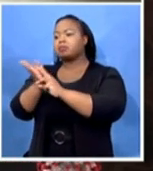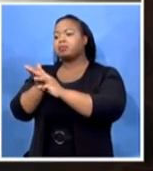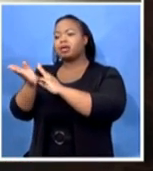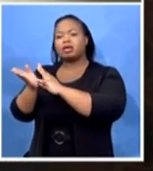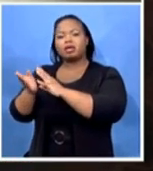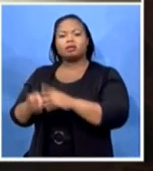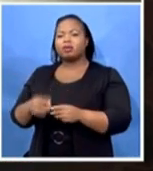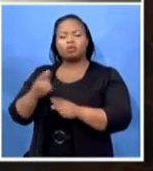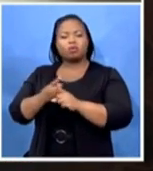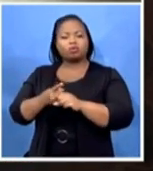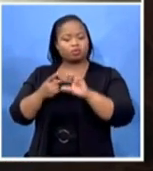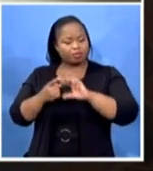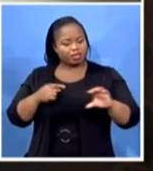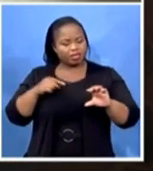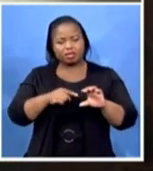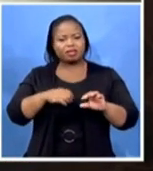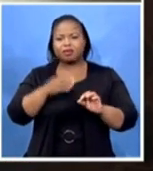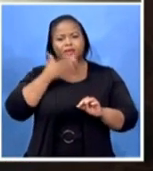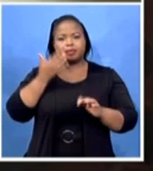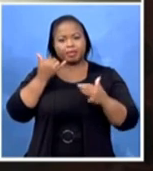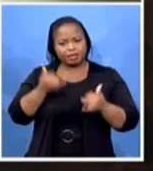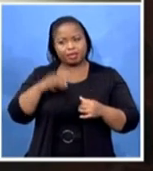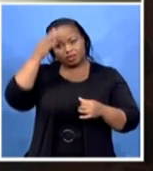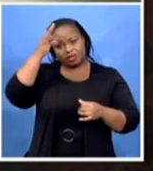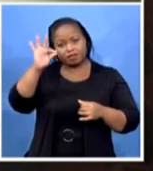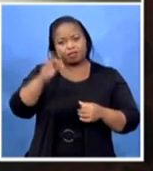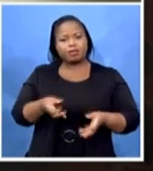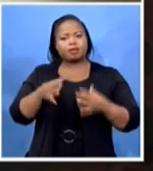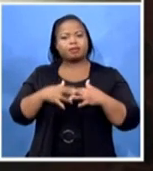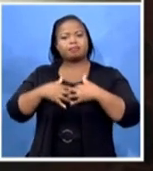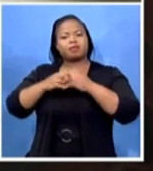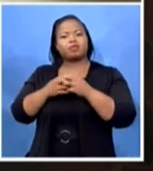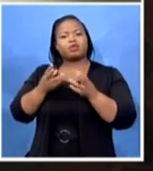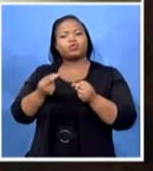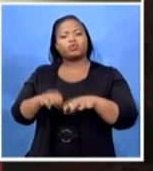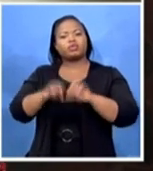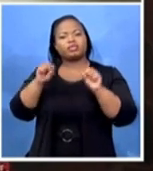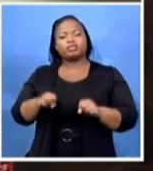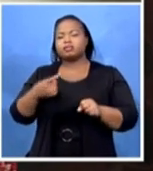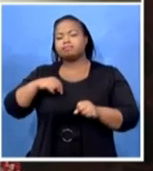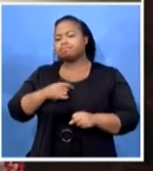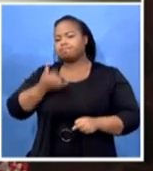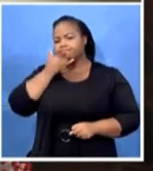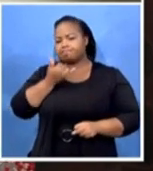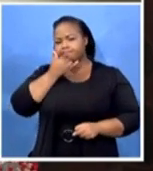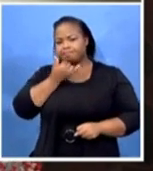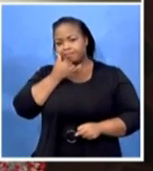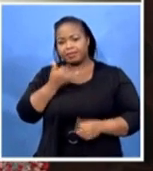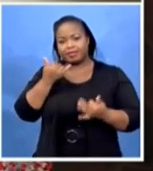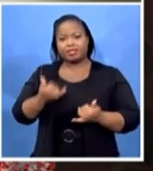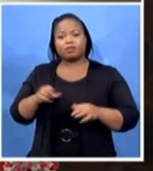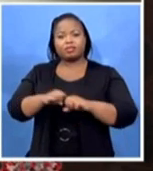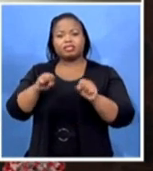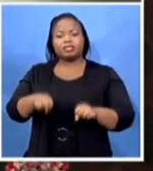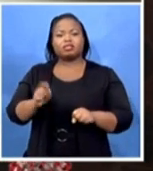a new system which we are quite happy about, which is now the coupon system. It means there are